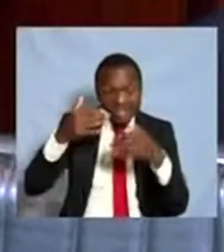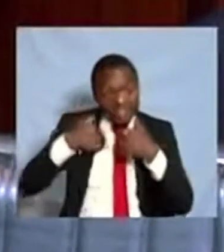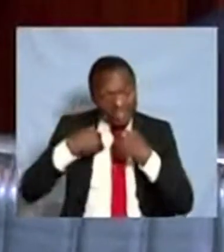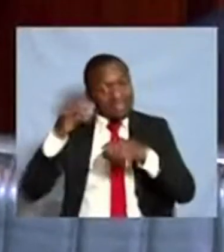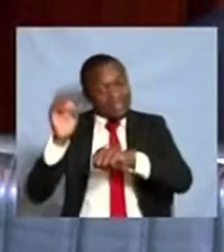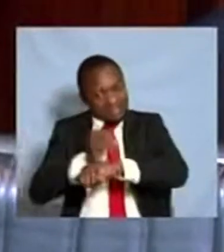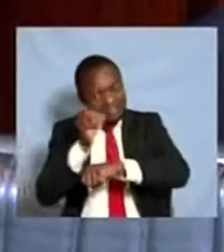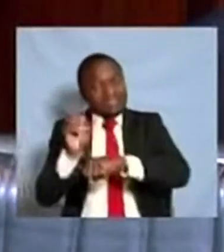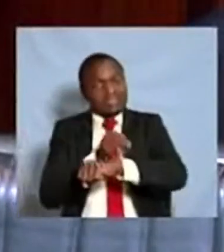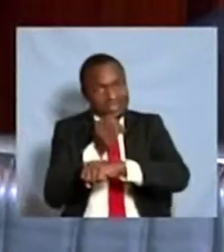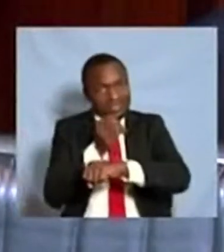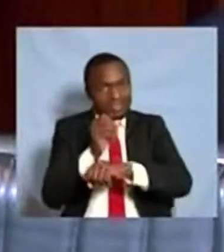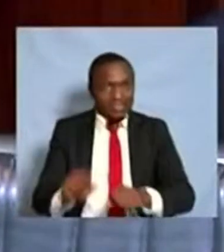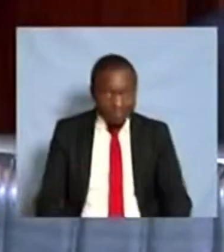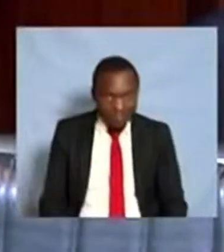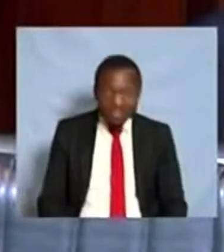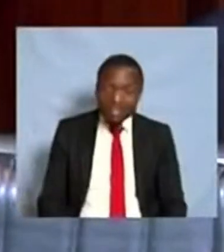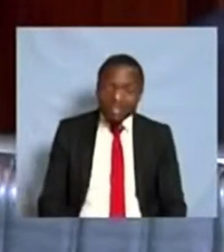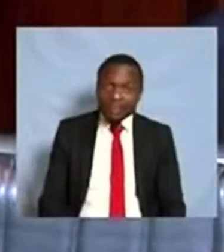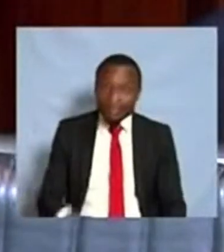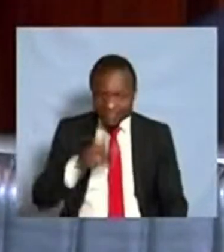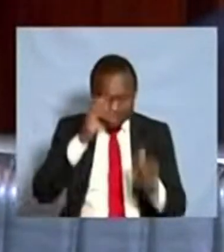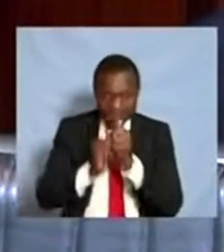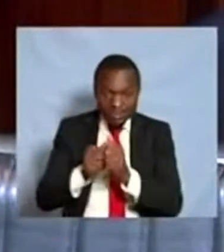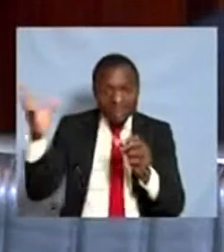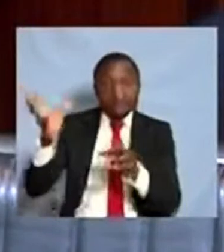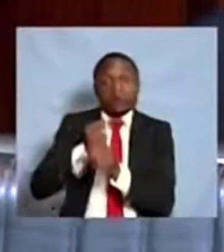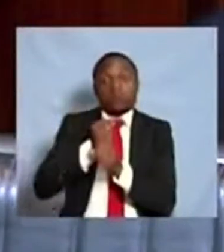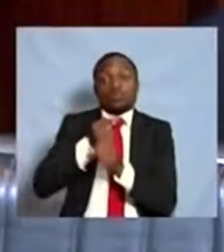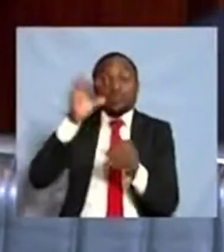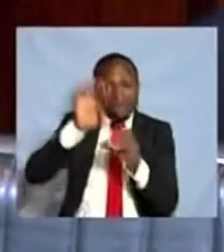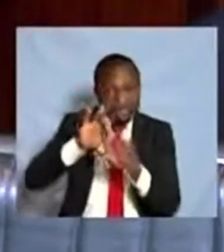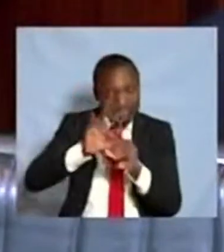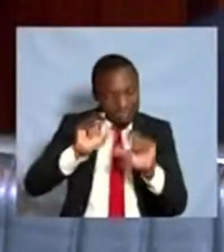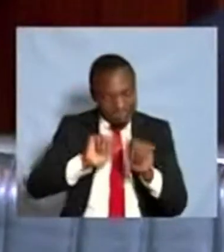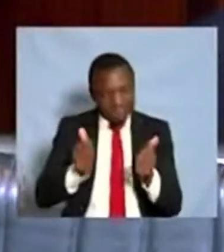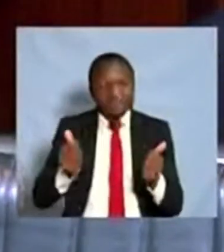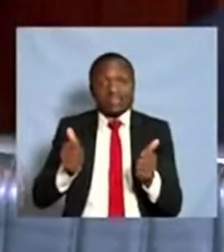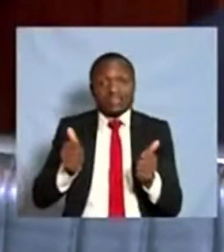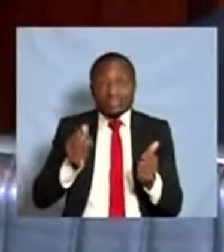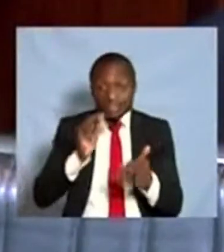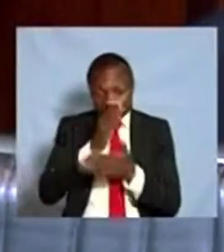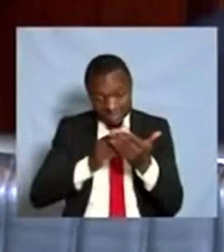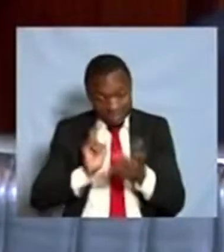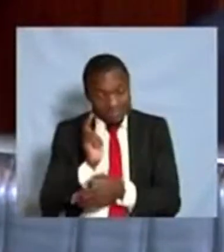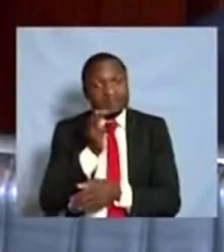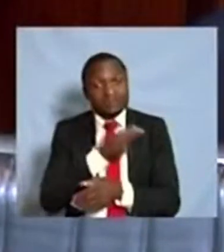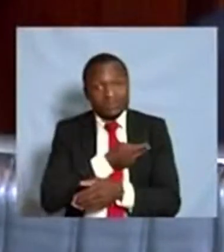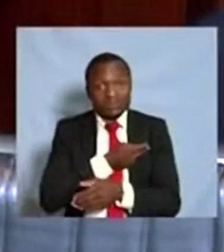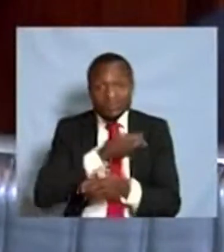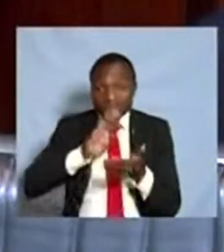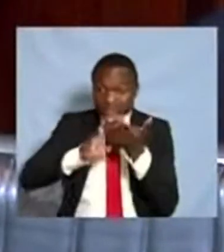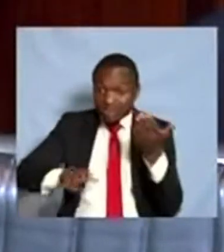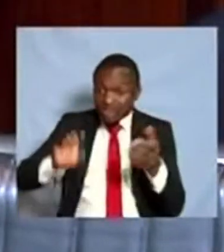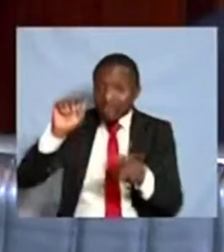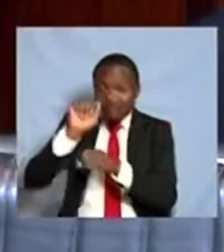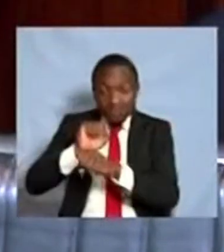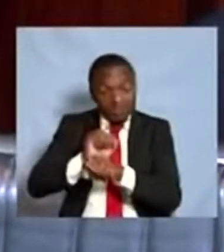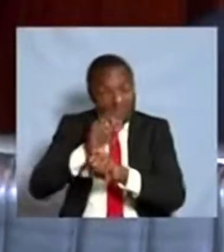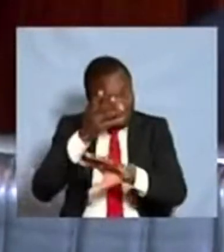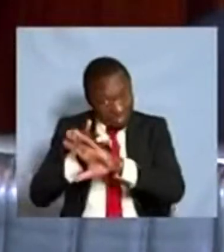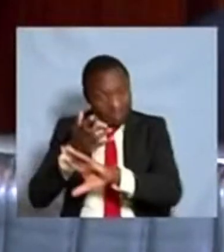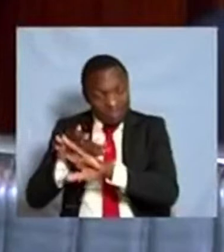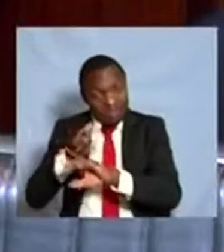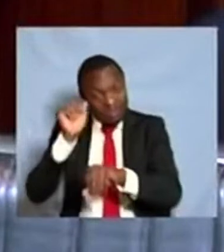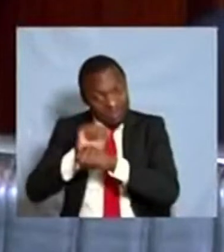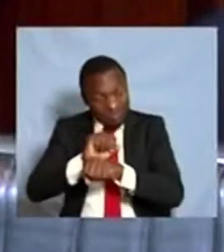have the command because it won elections genuinely. And therefore, for some of us who believe in hard work and believe